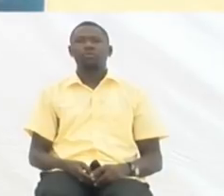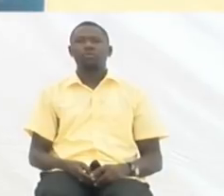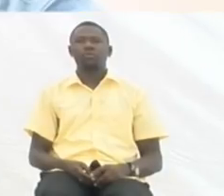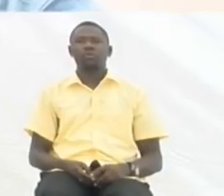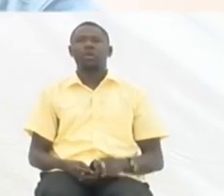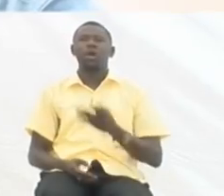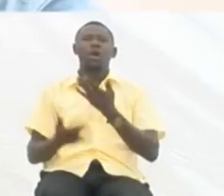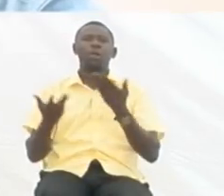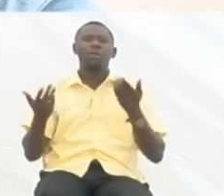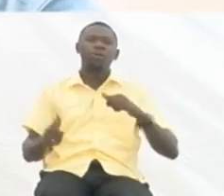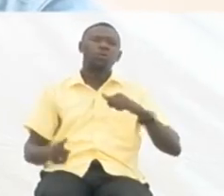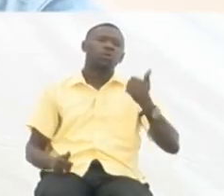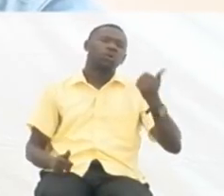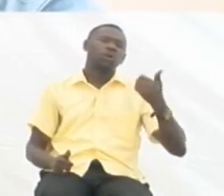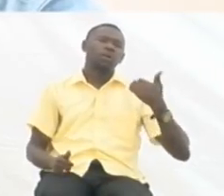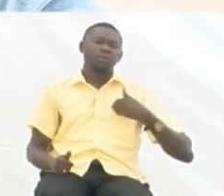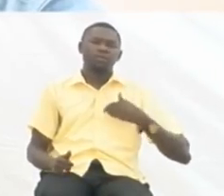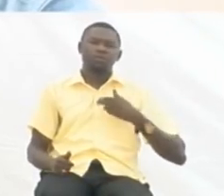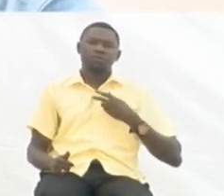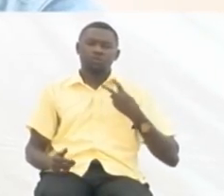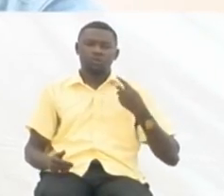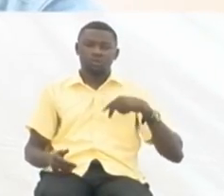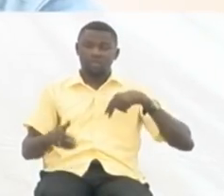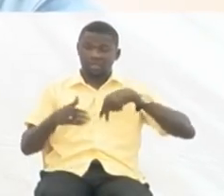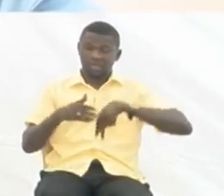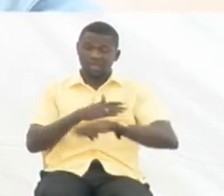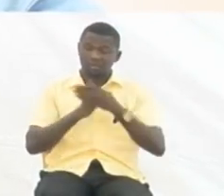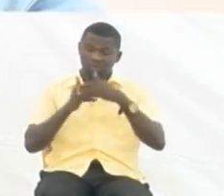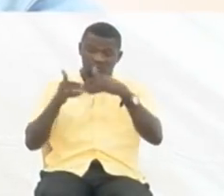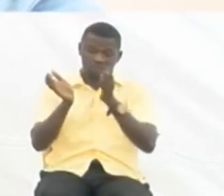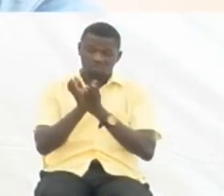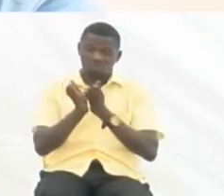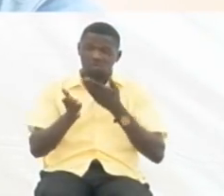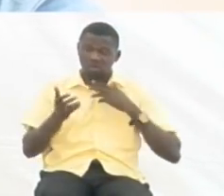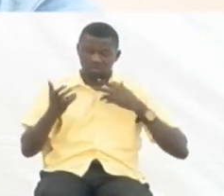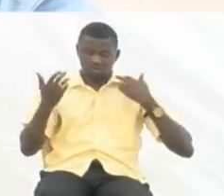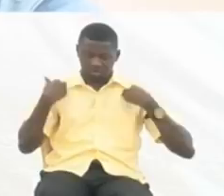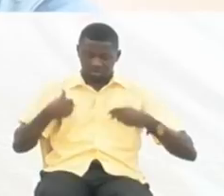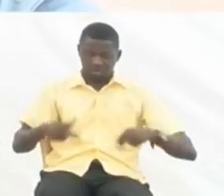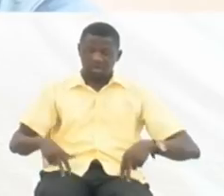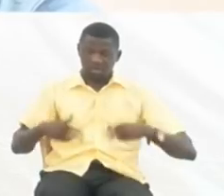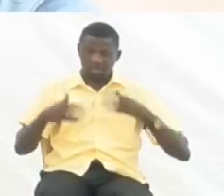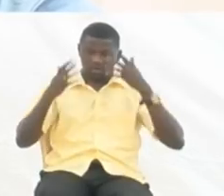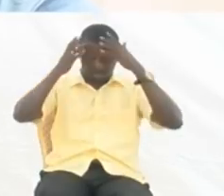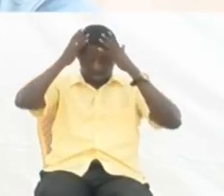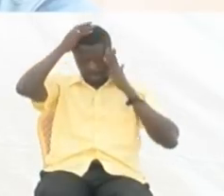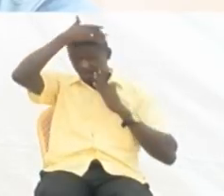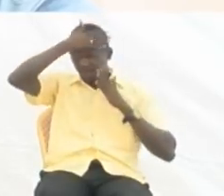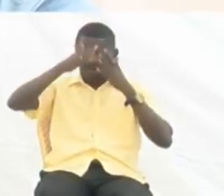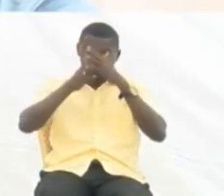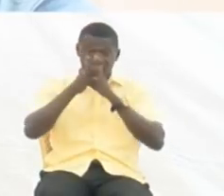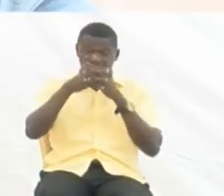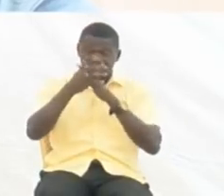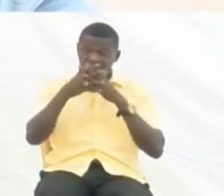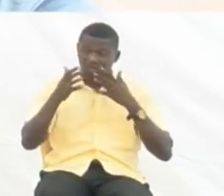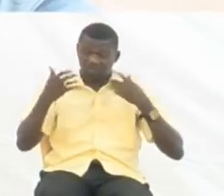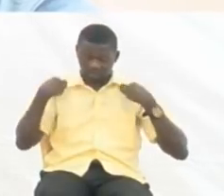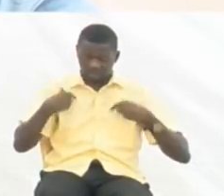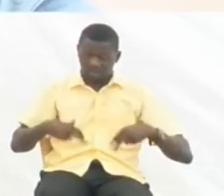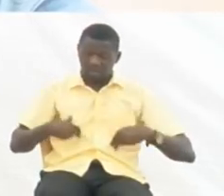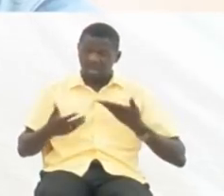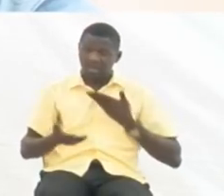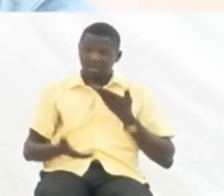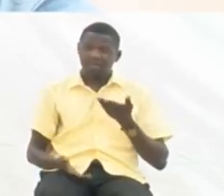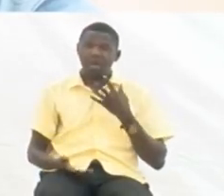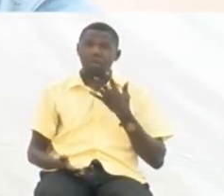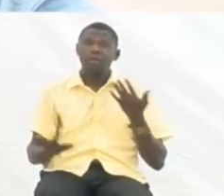How many other people were in that group who were dressed as soldiers? Ako mo jelu ila cross roto le be wo kafo kono menu